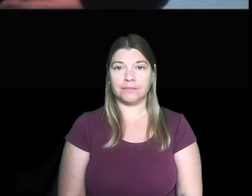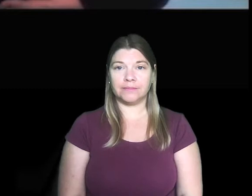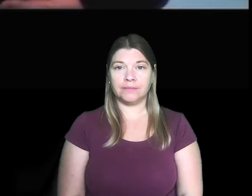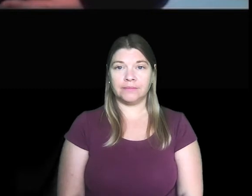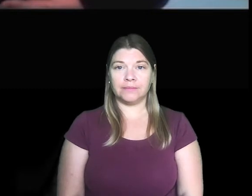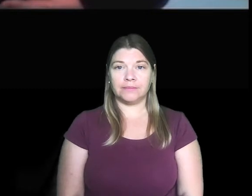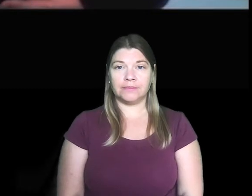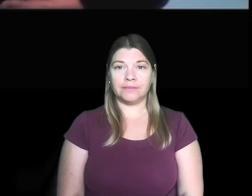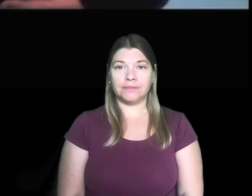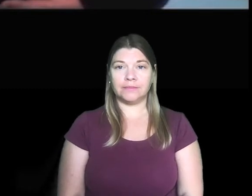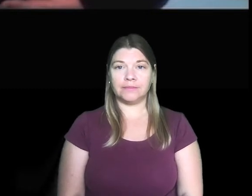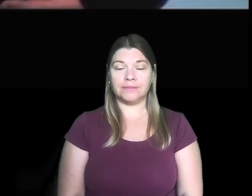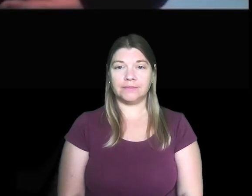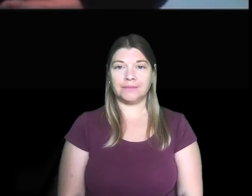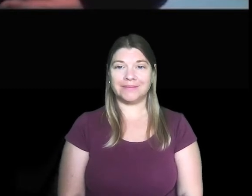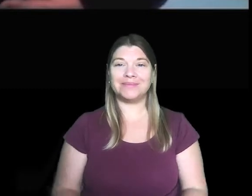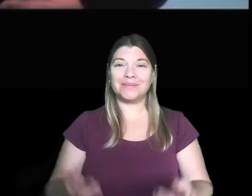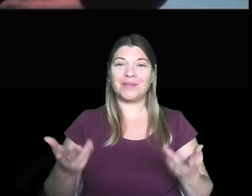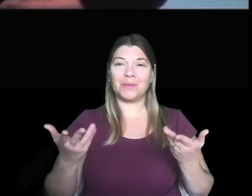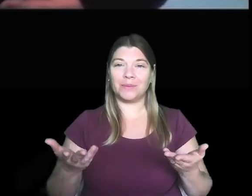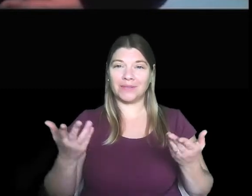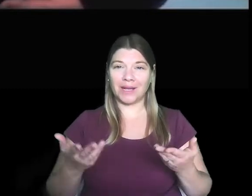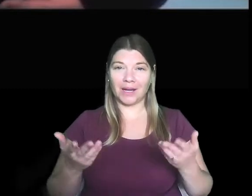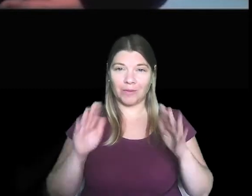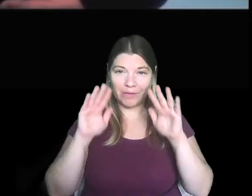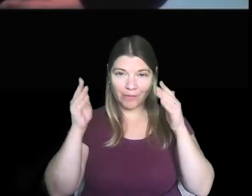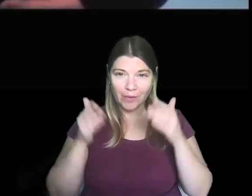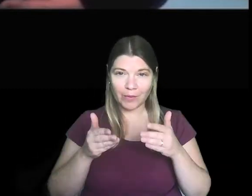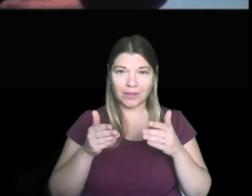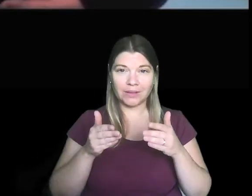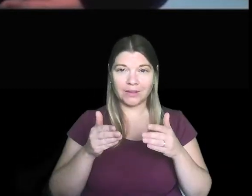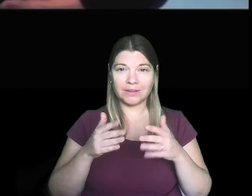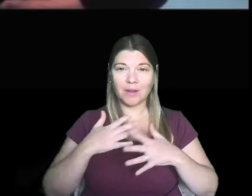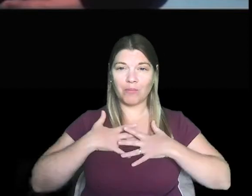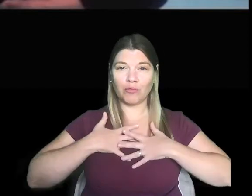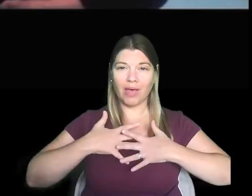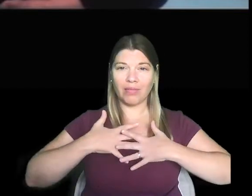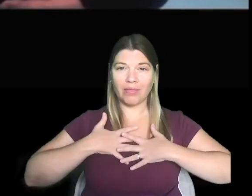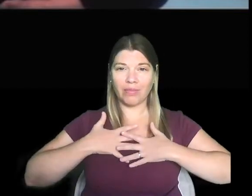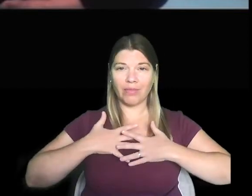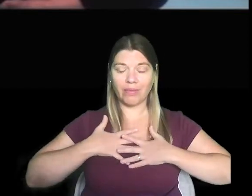We are now going to focus on being present in ourselves with our breath.